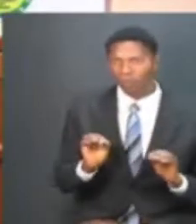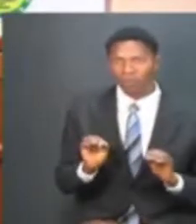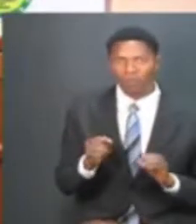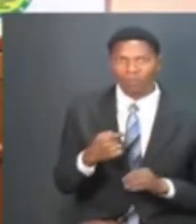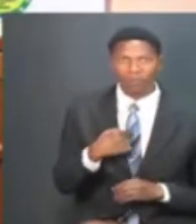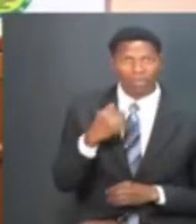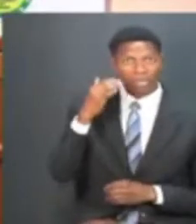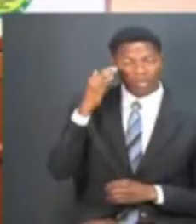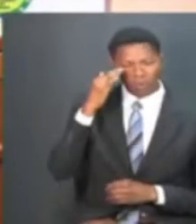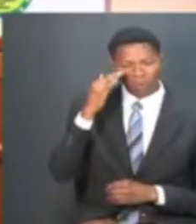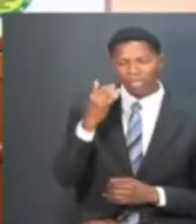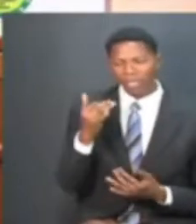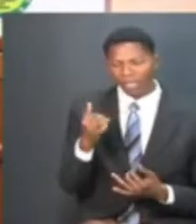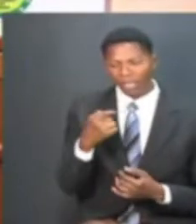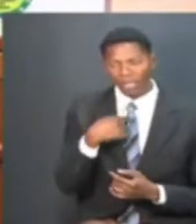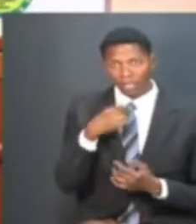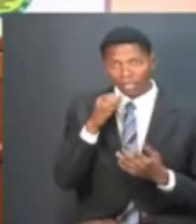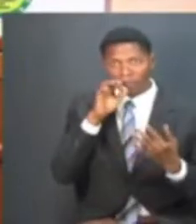I hope